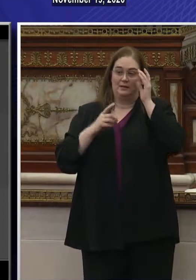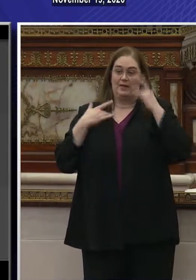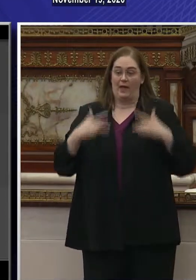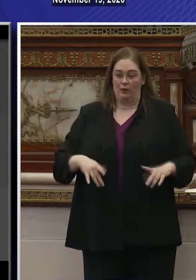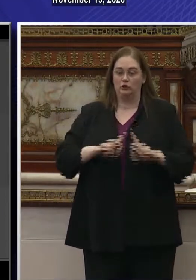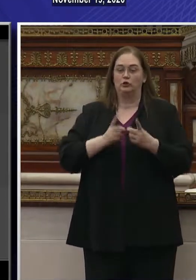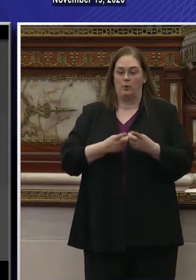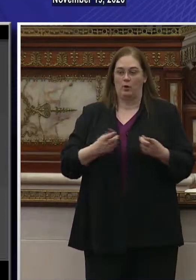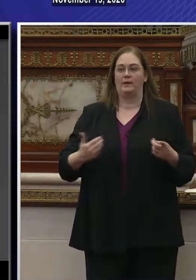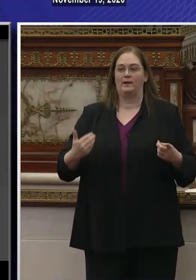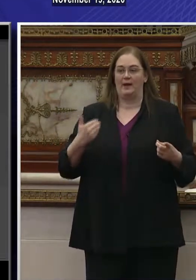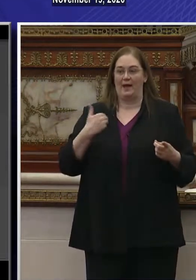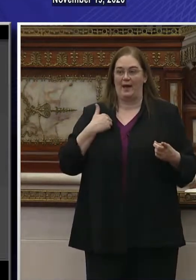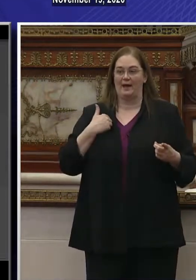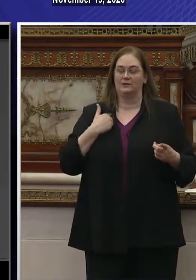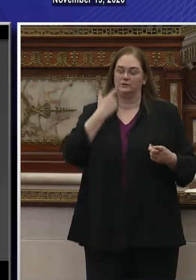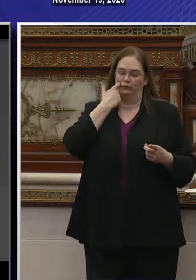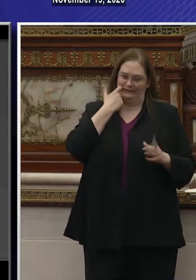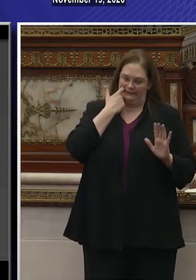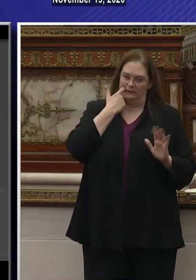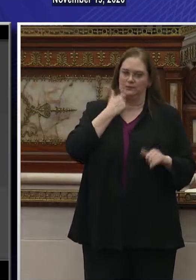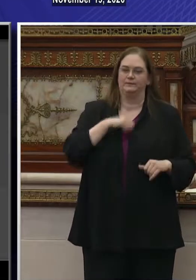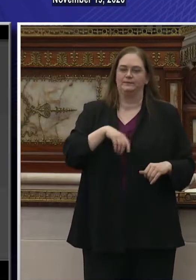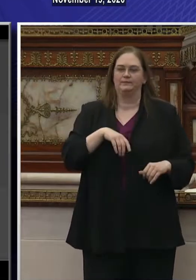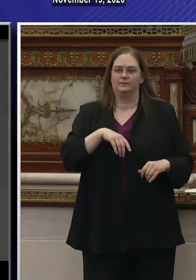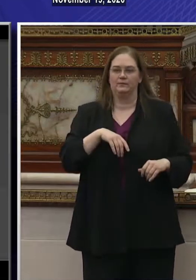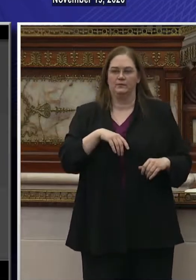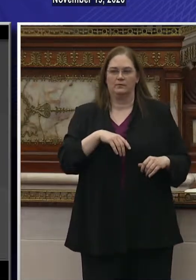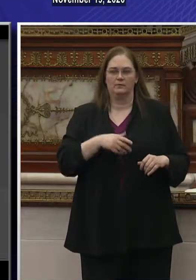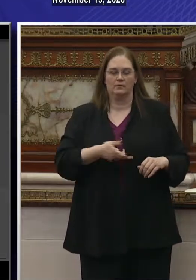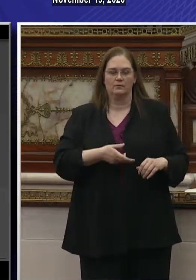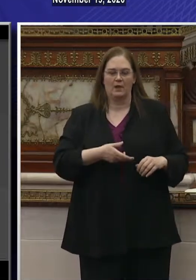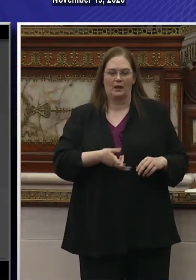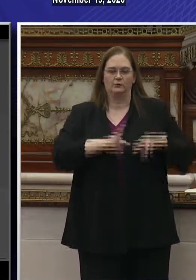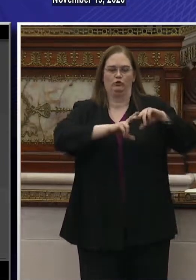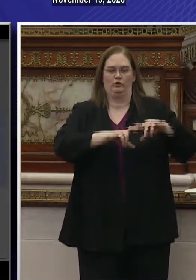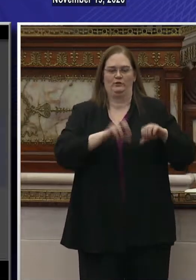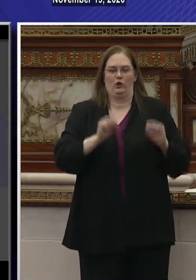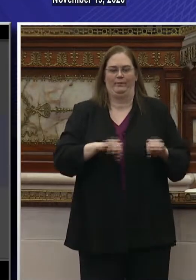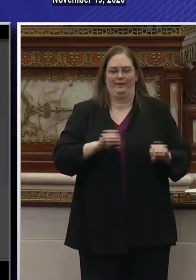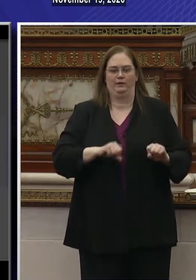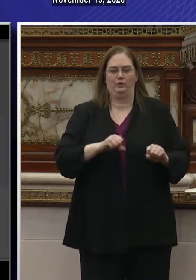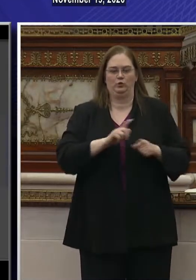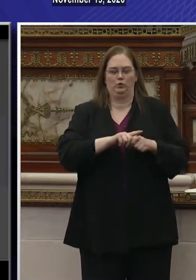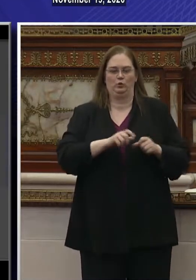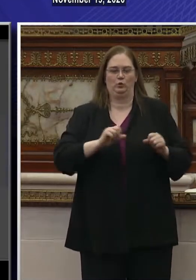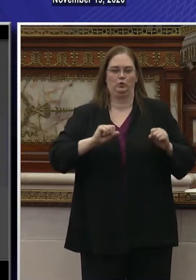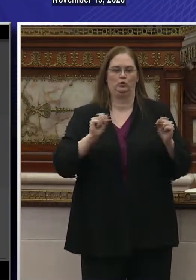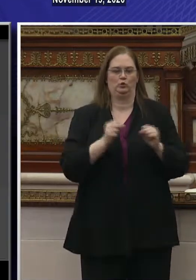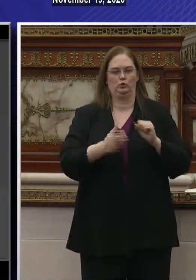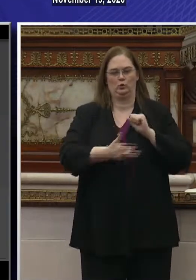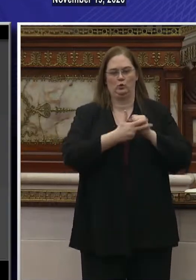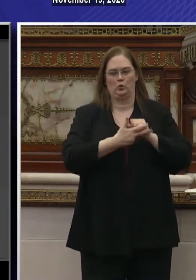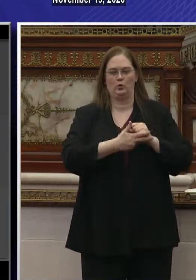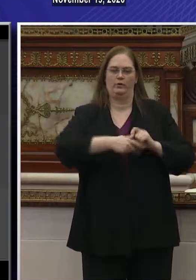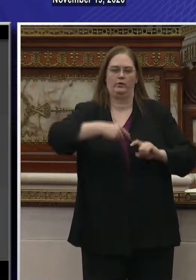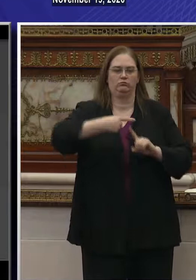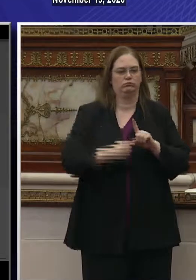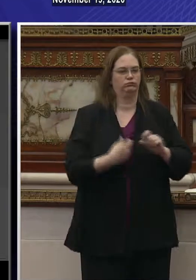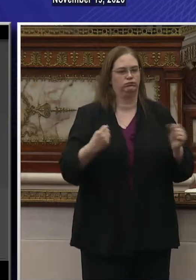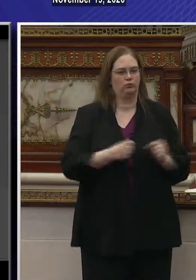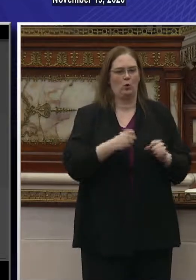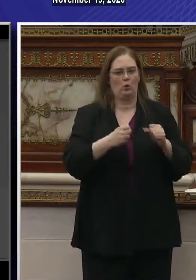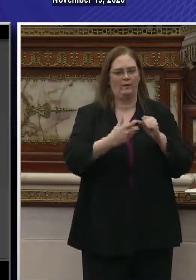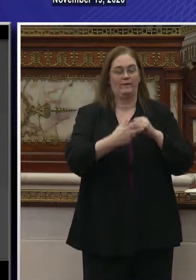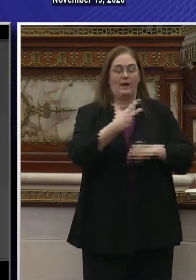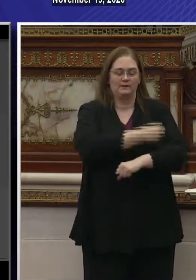department has just very recently brought up capacity to store the ultra cold vaccine. And we do believe that